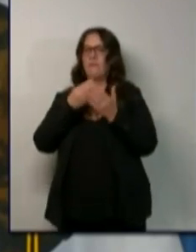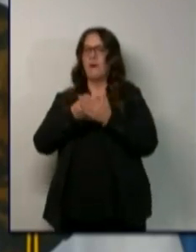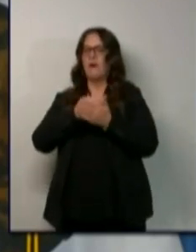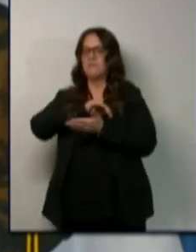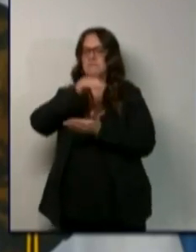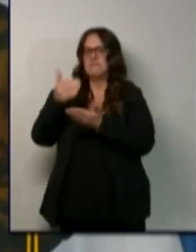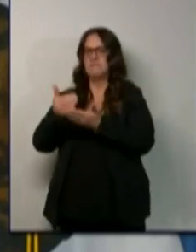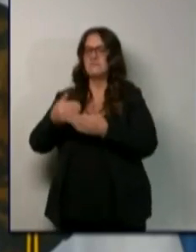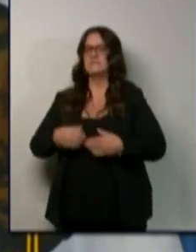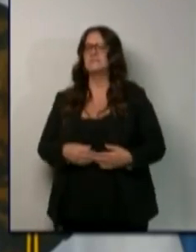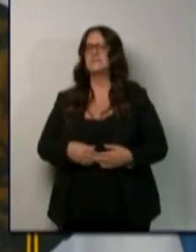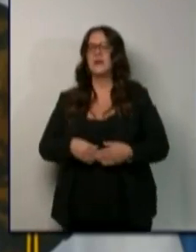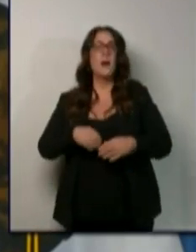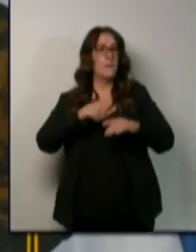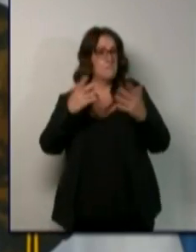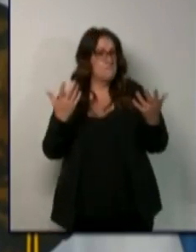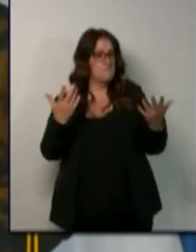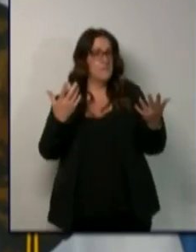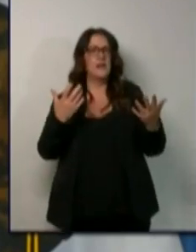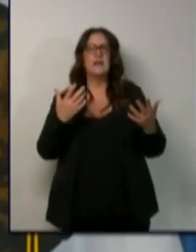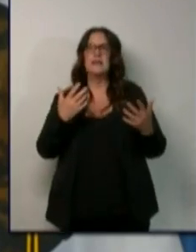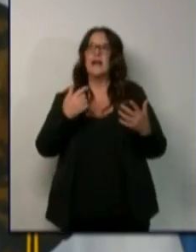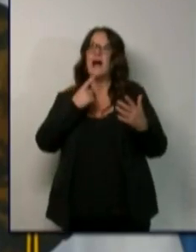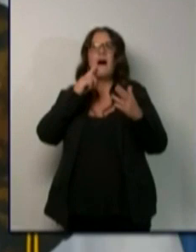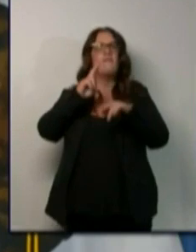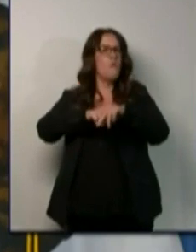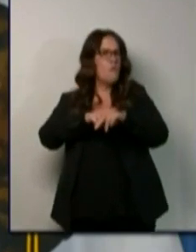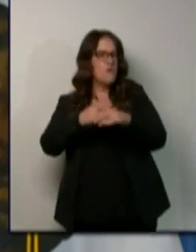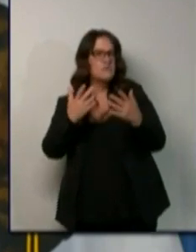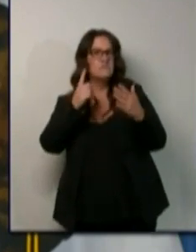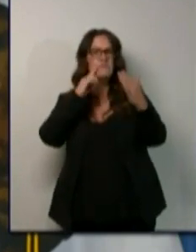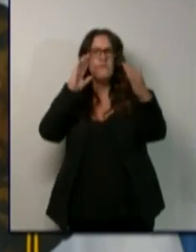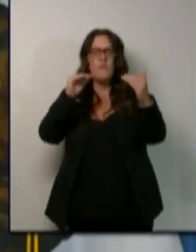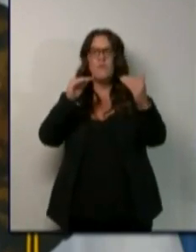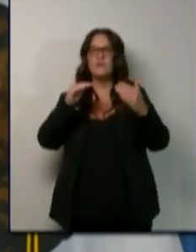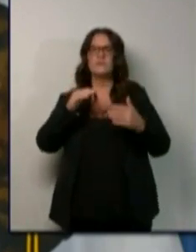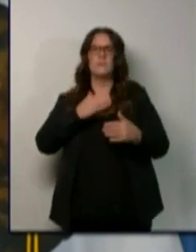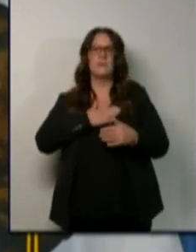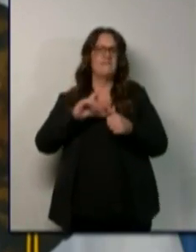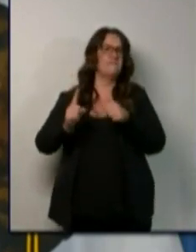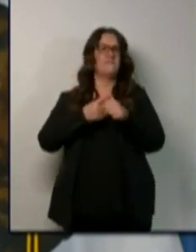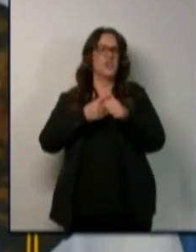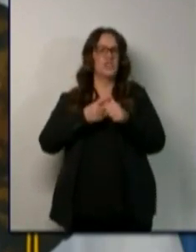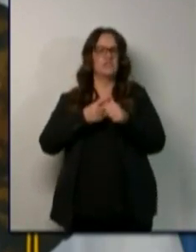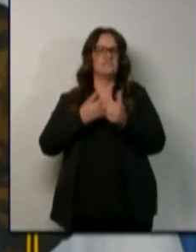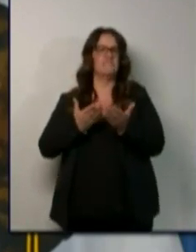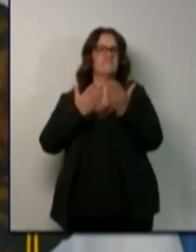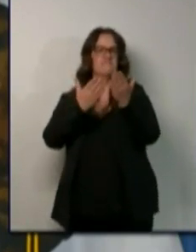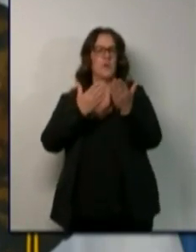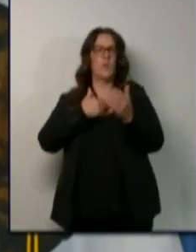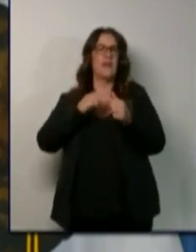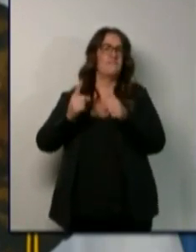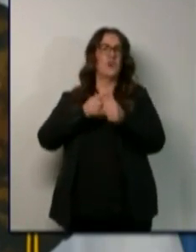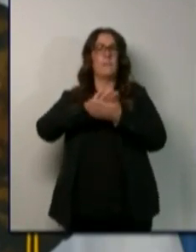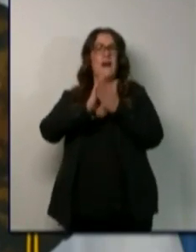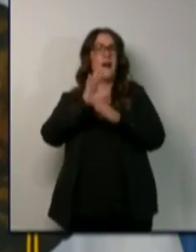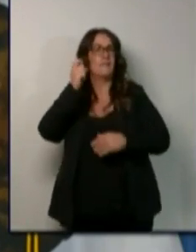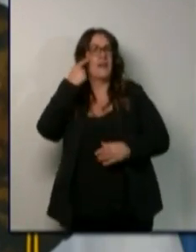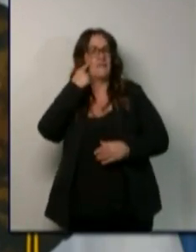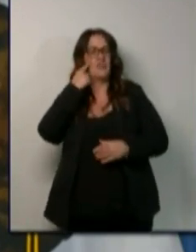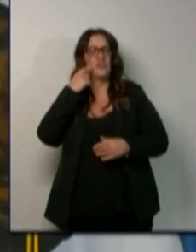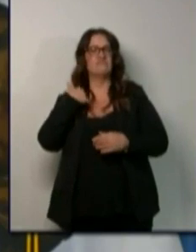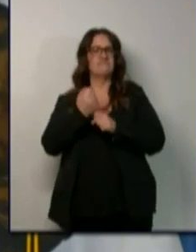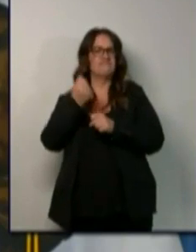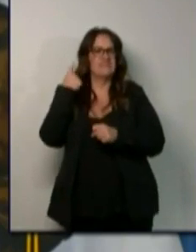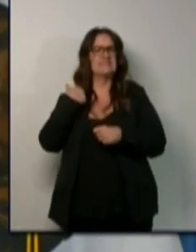looking forward to ending these things. And first budget that I submitted upon becoming governor. But I also did that and made